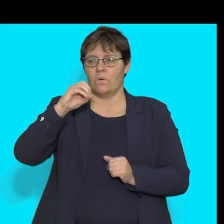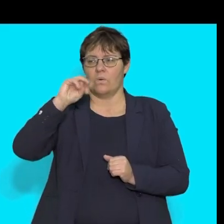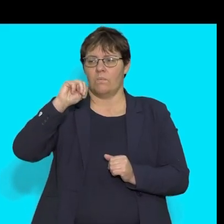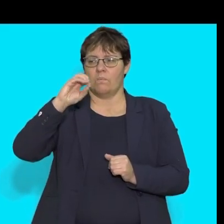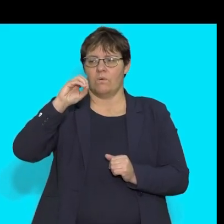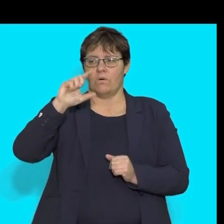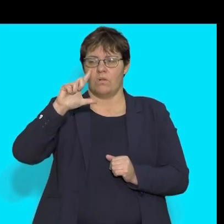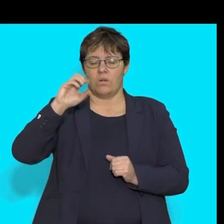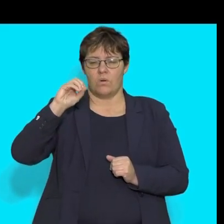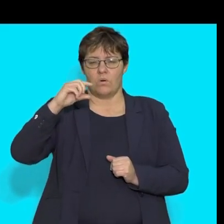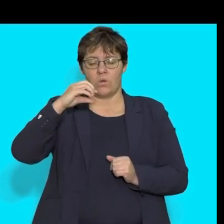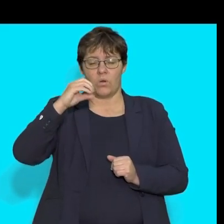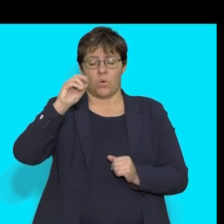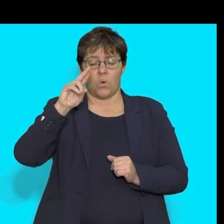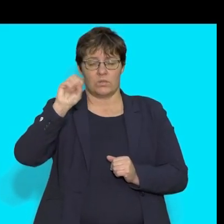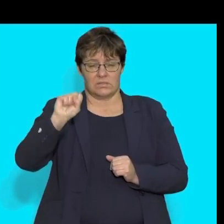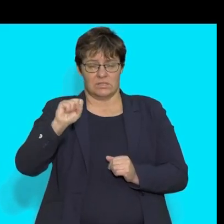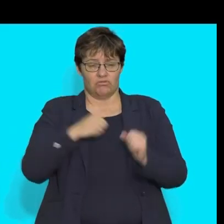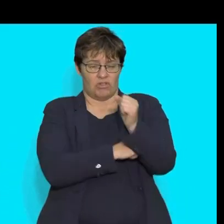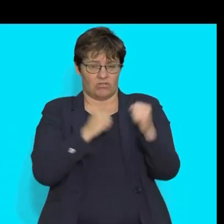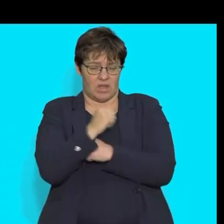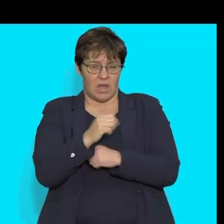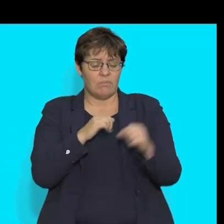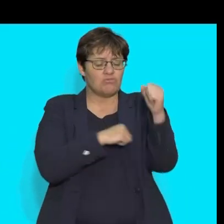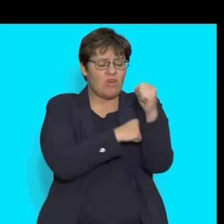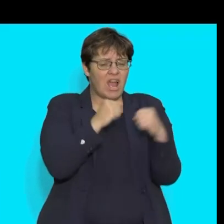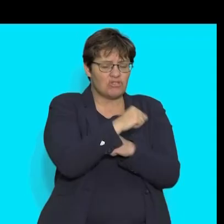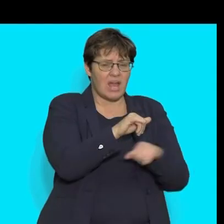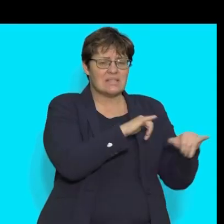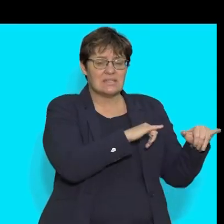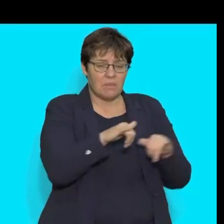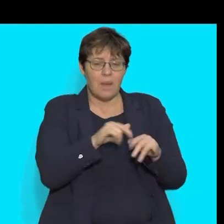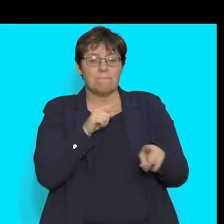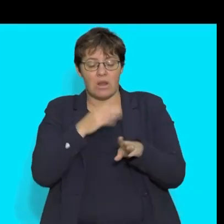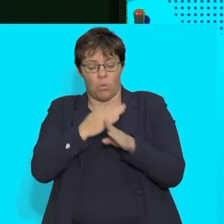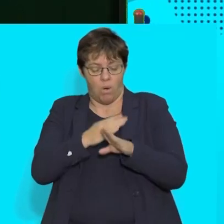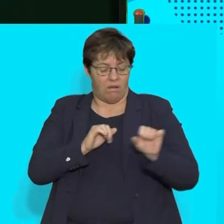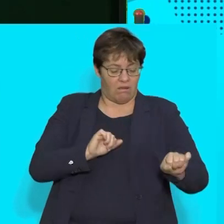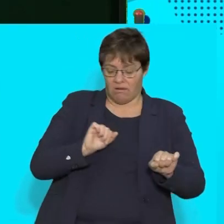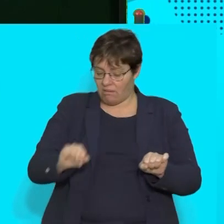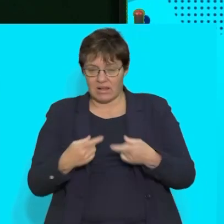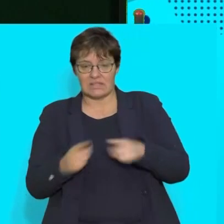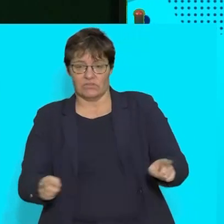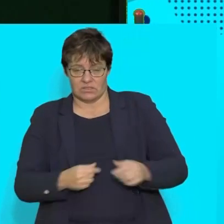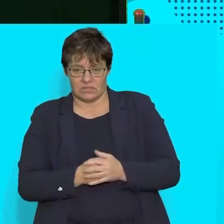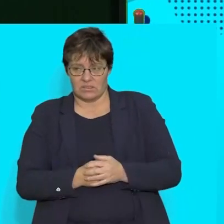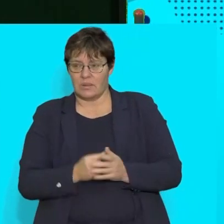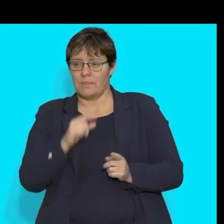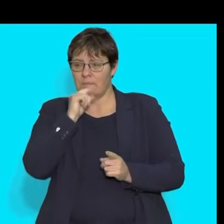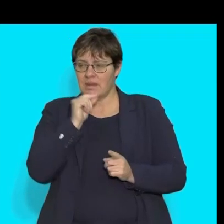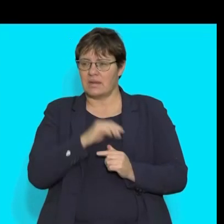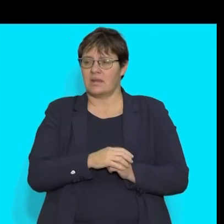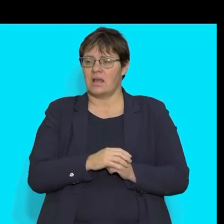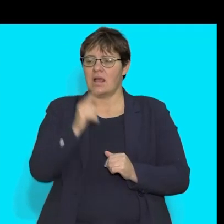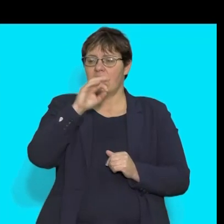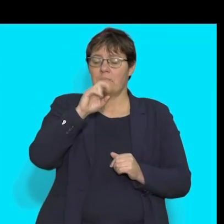structures, structures that are similar in structure but different in function. So we talk about the